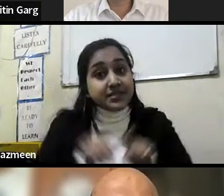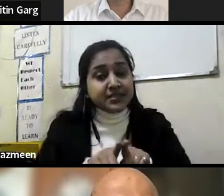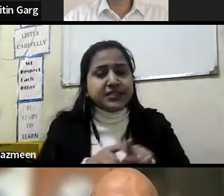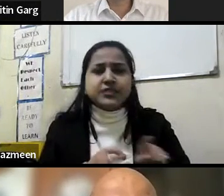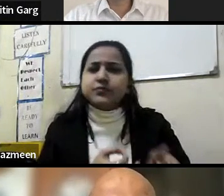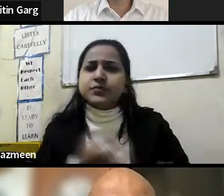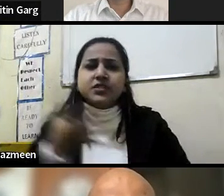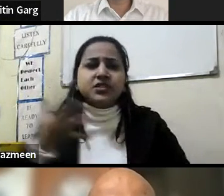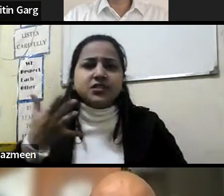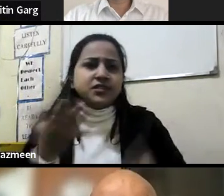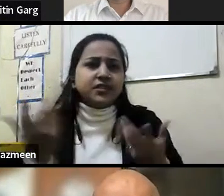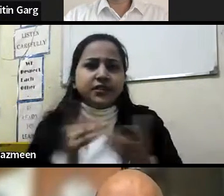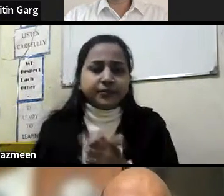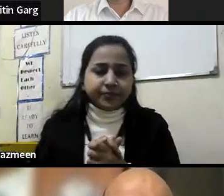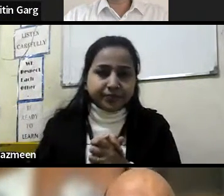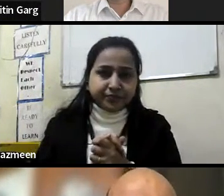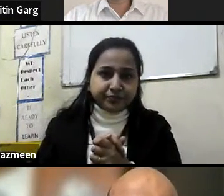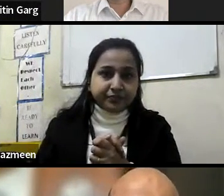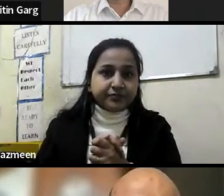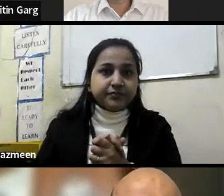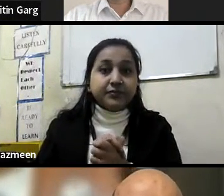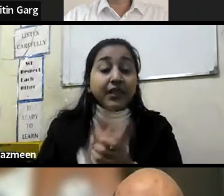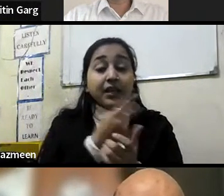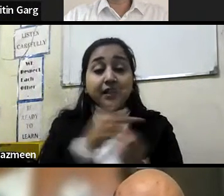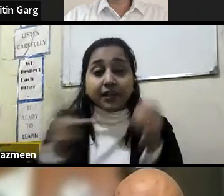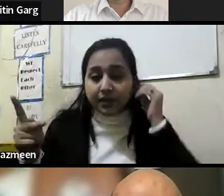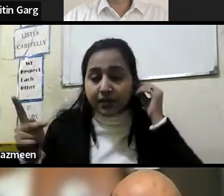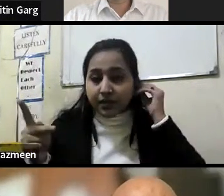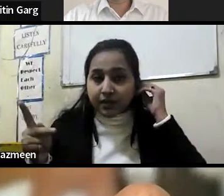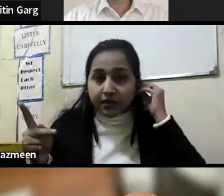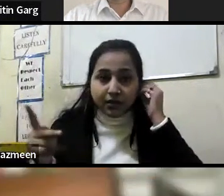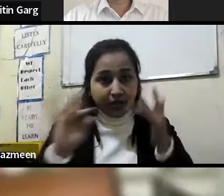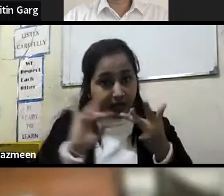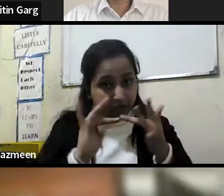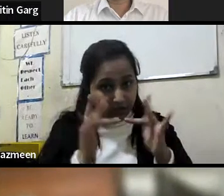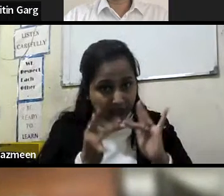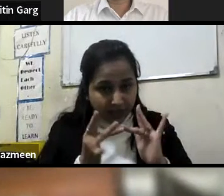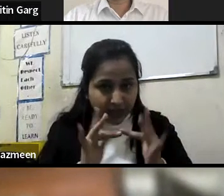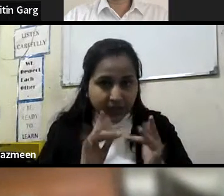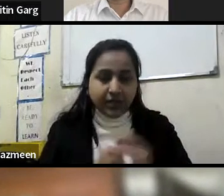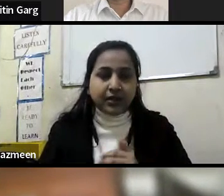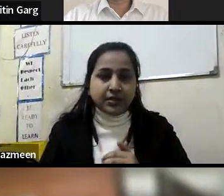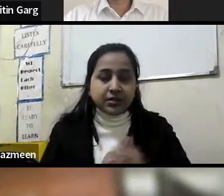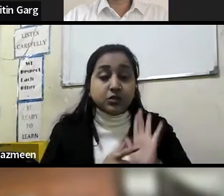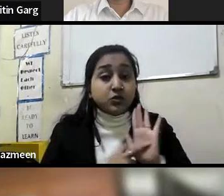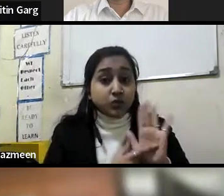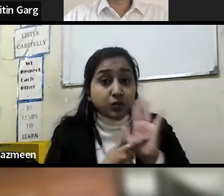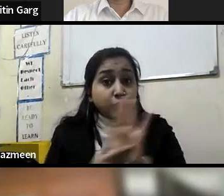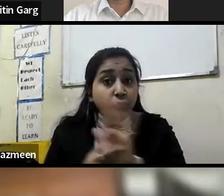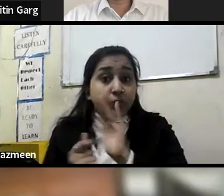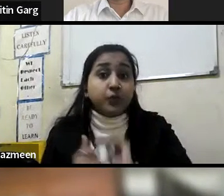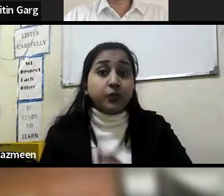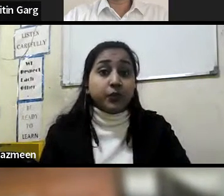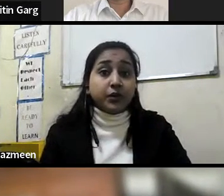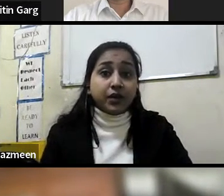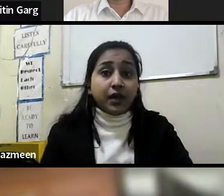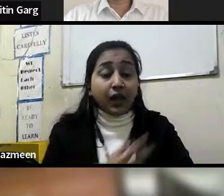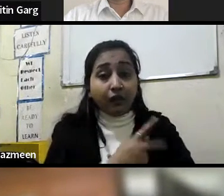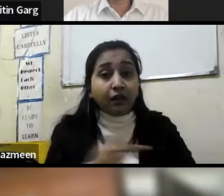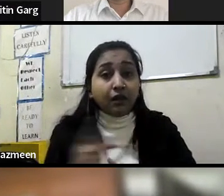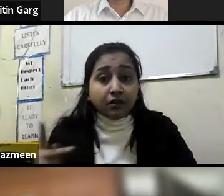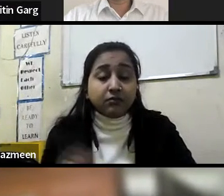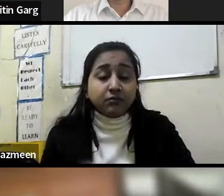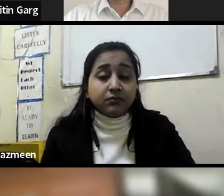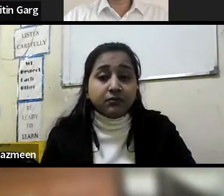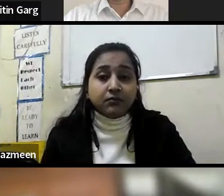reaching places, remote corners. Internet is present in most corners of the planet.